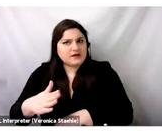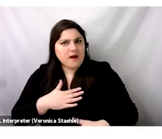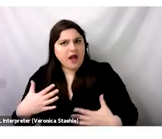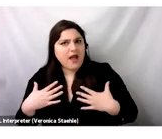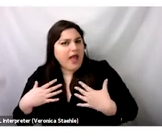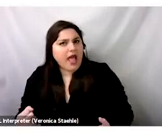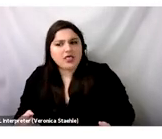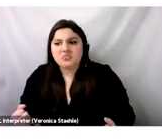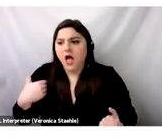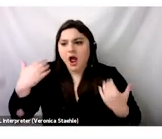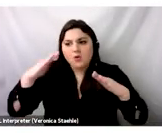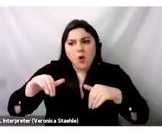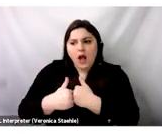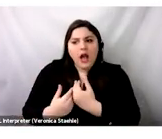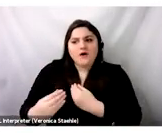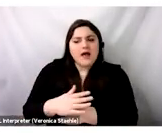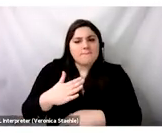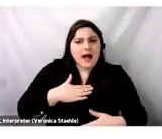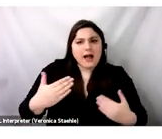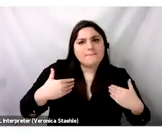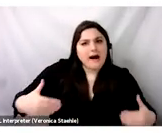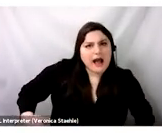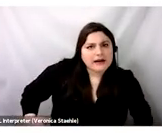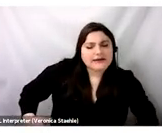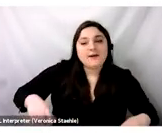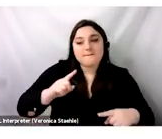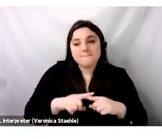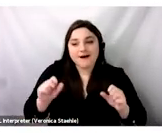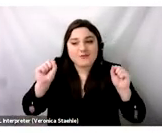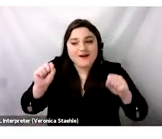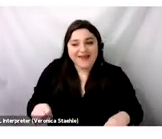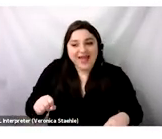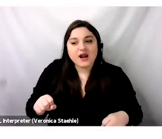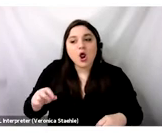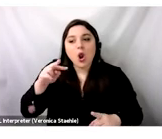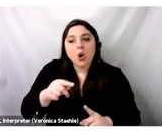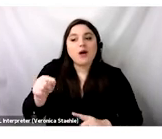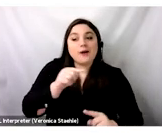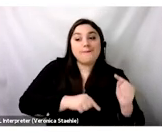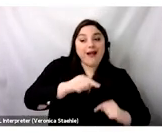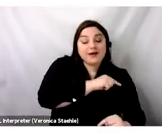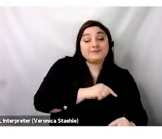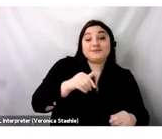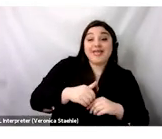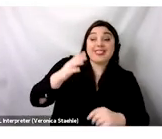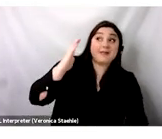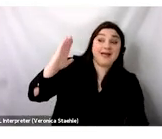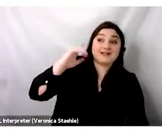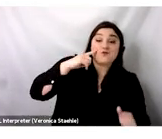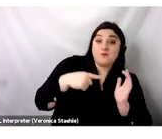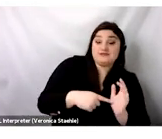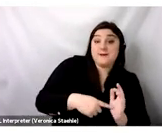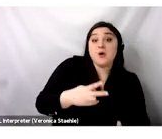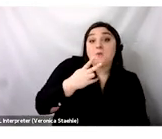our understanding of maybe past things that people used to think were healthy, like smoking or, you know, what have